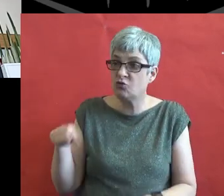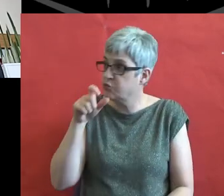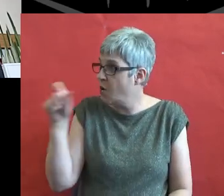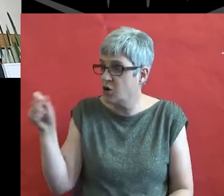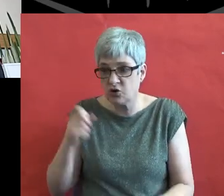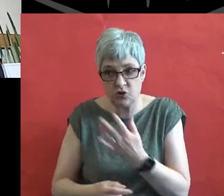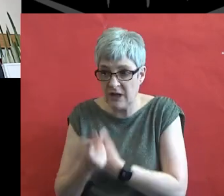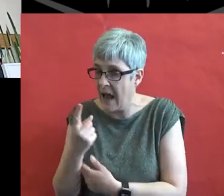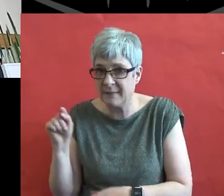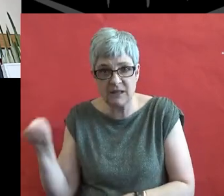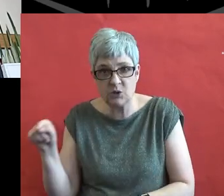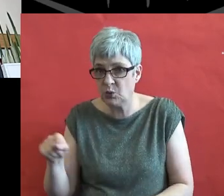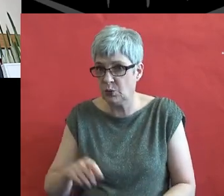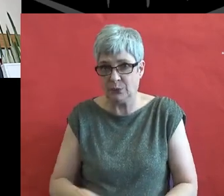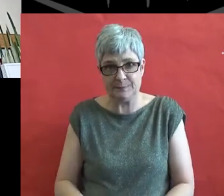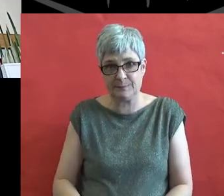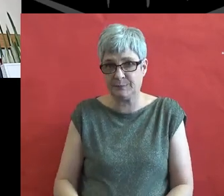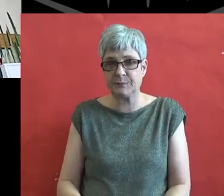be happening to you.